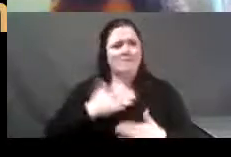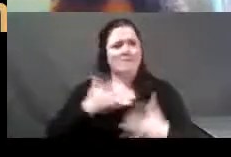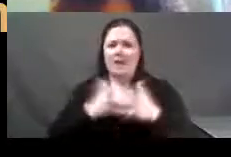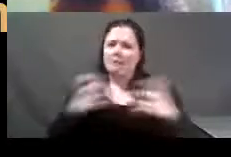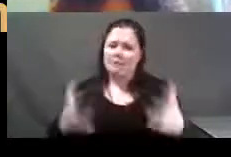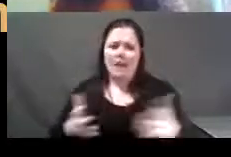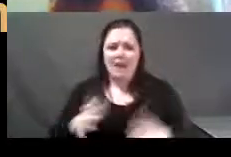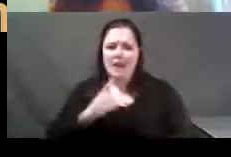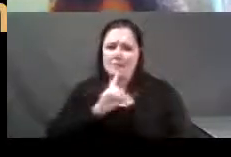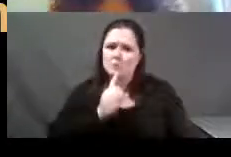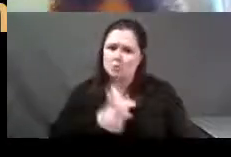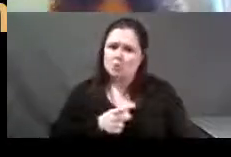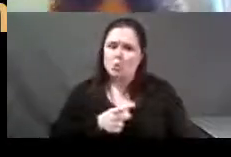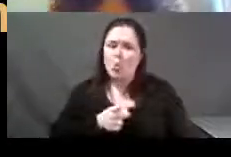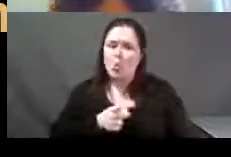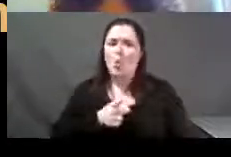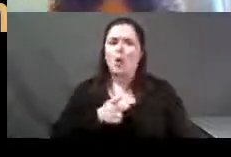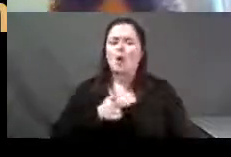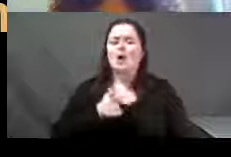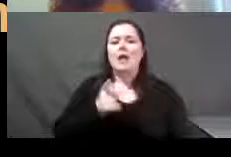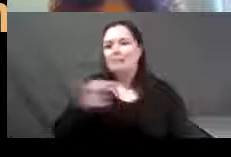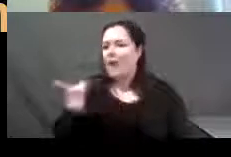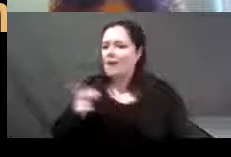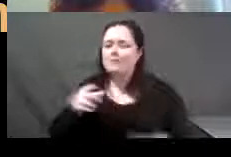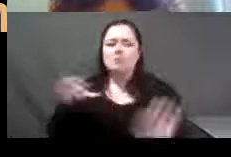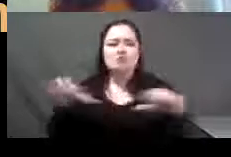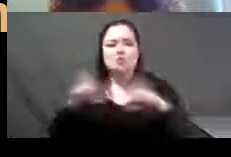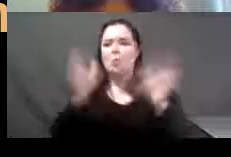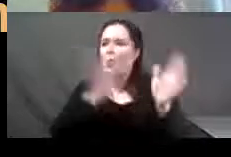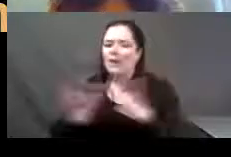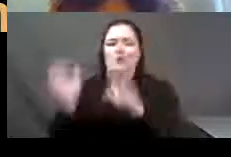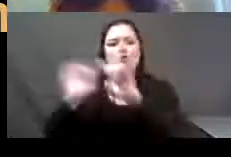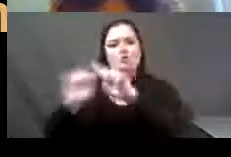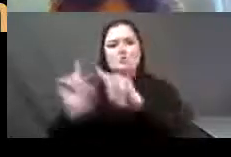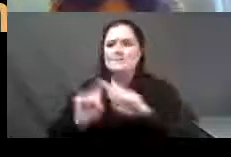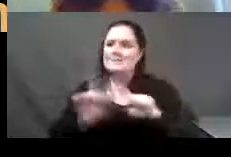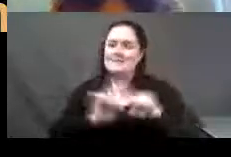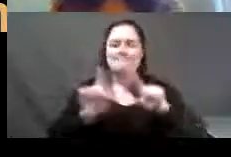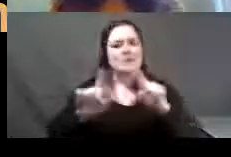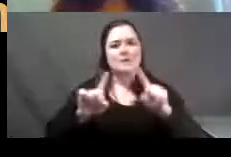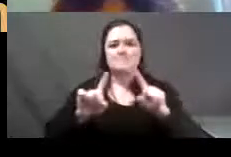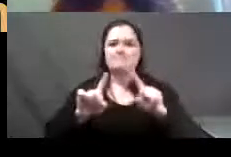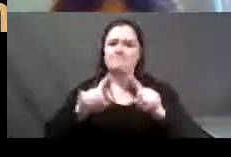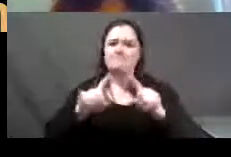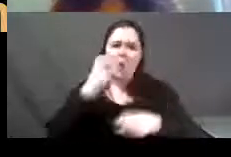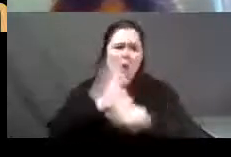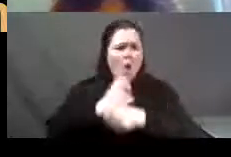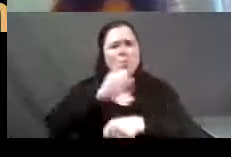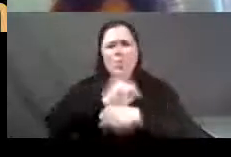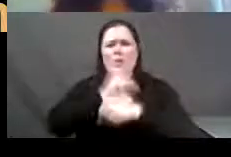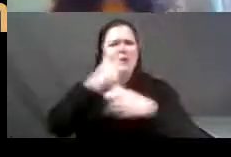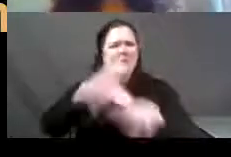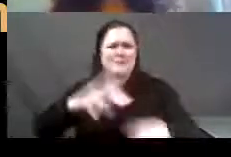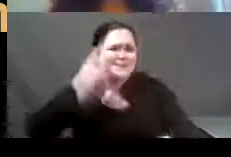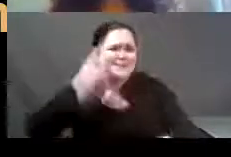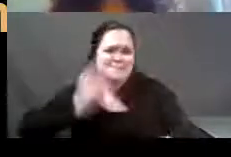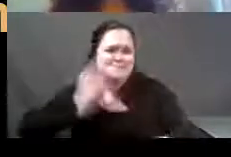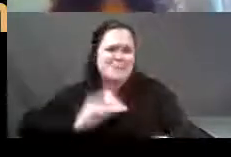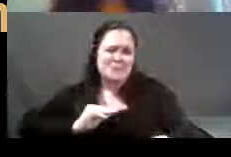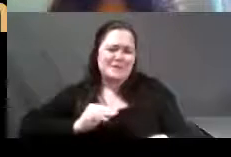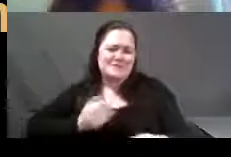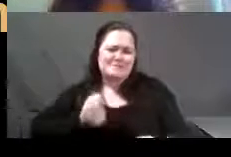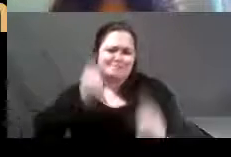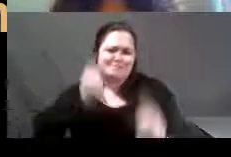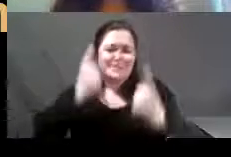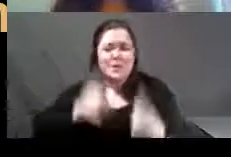who organize and do different types of heavy lifting work can relate to that too, that essentially we're tired